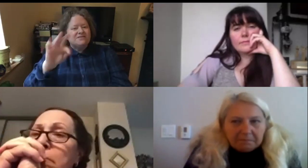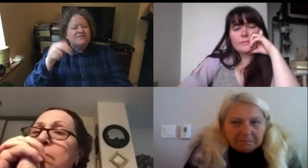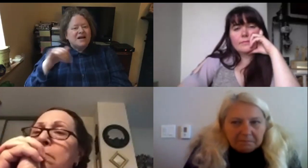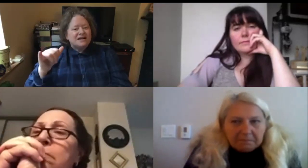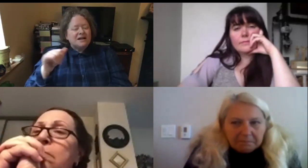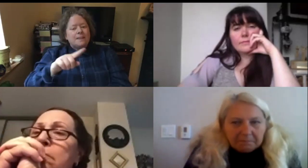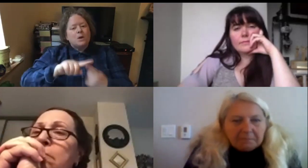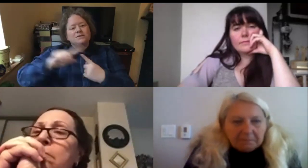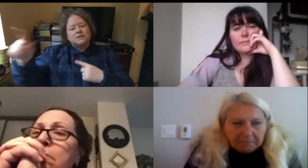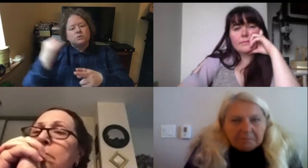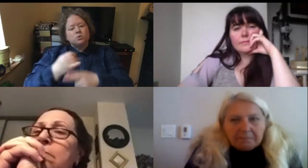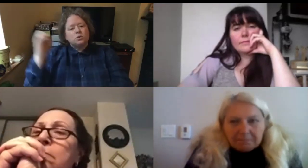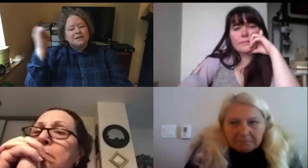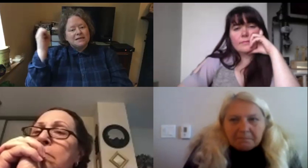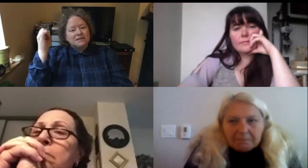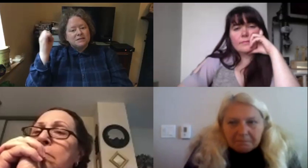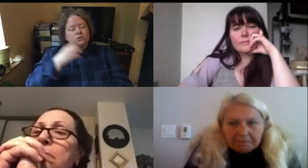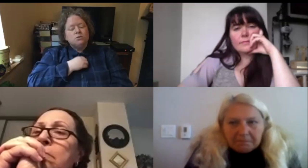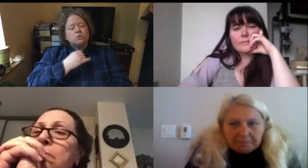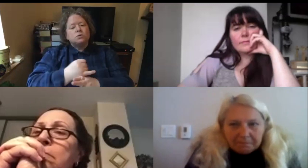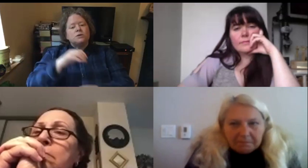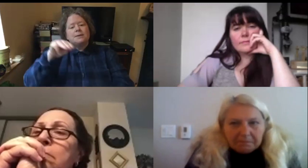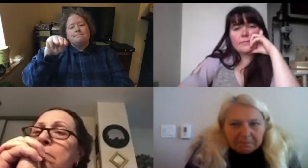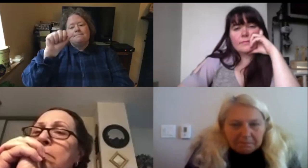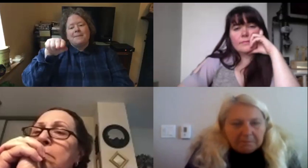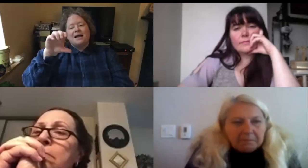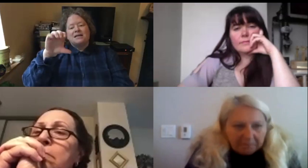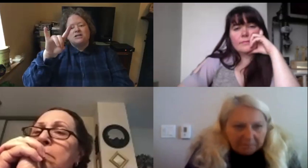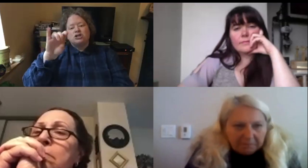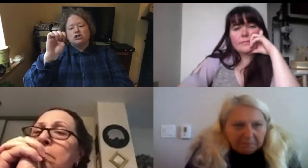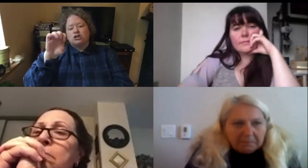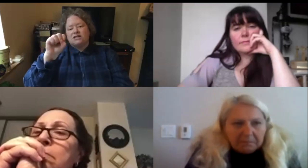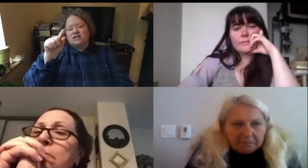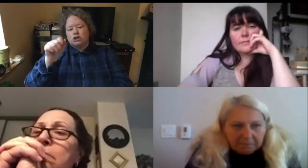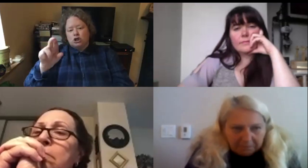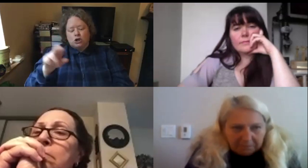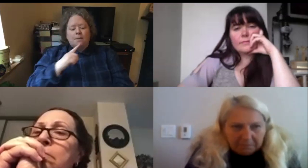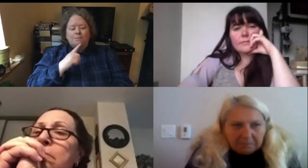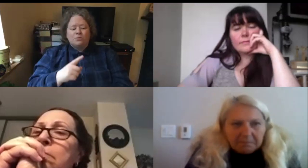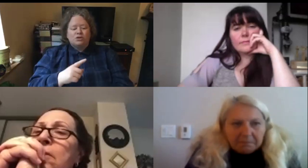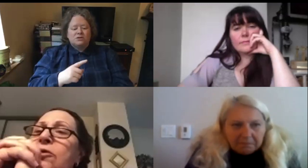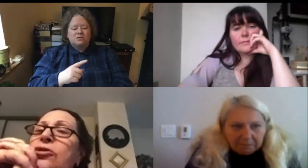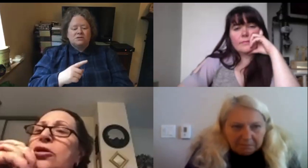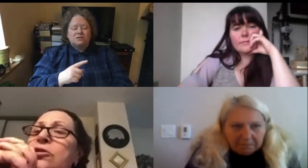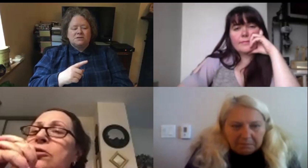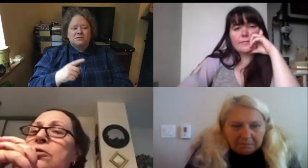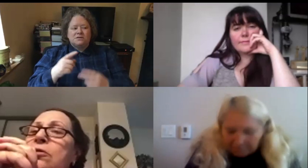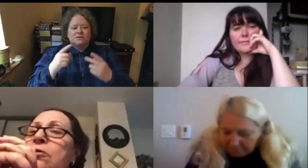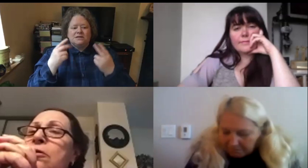Max and David, were sent to school in England, in